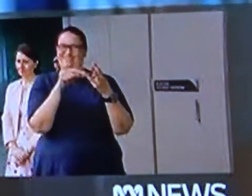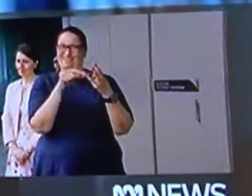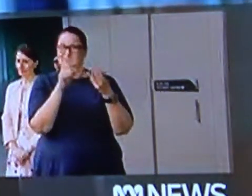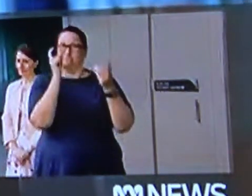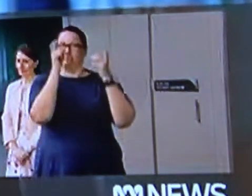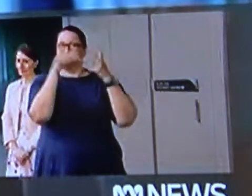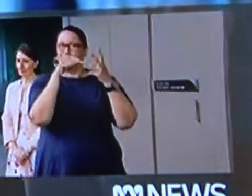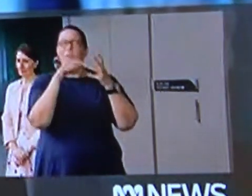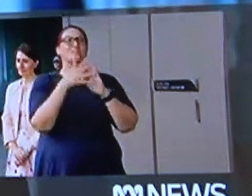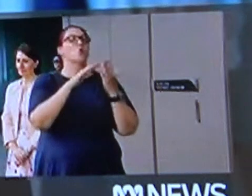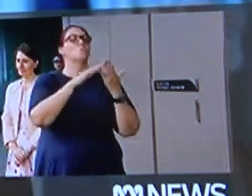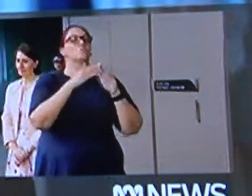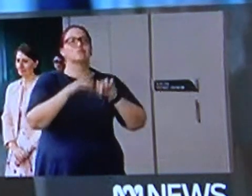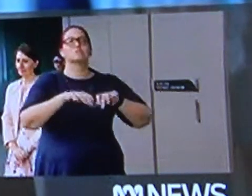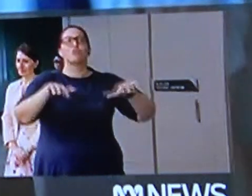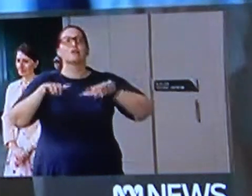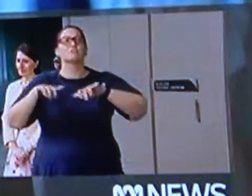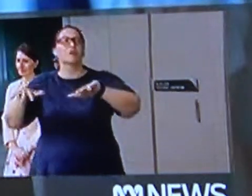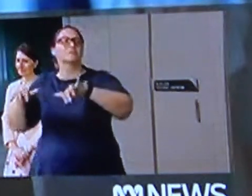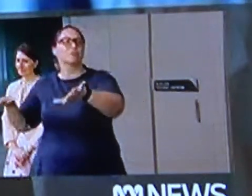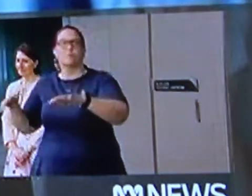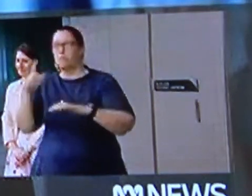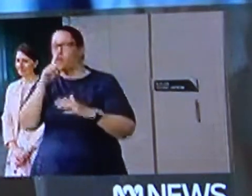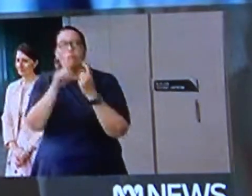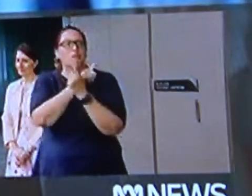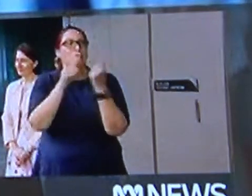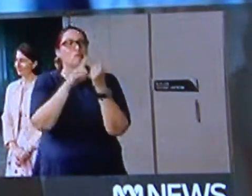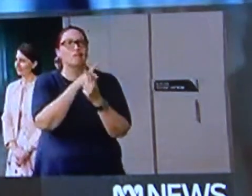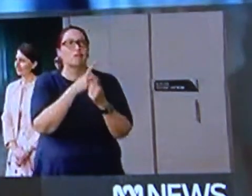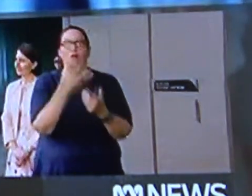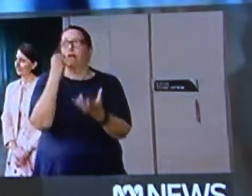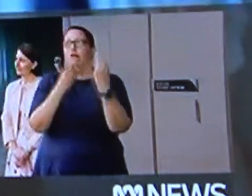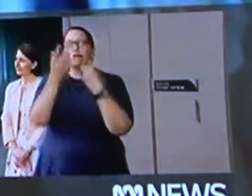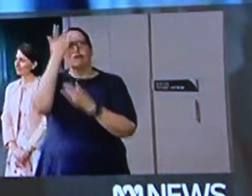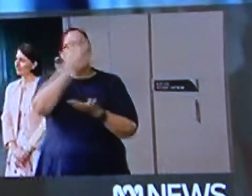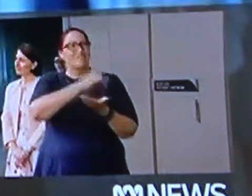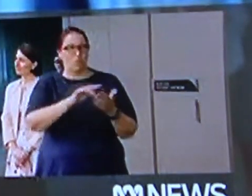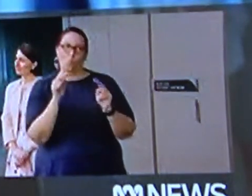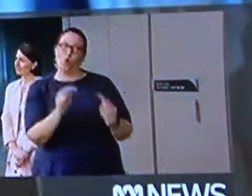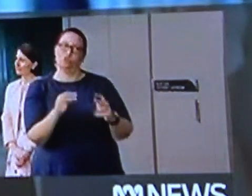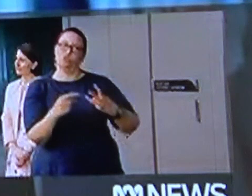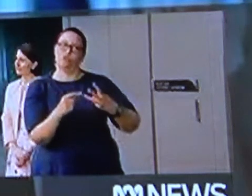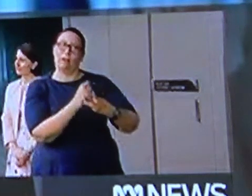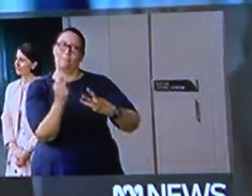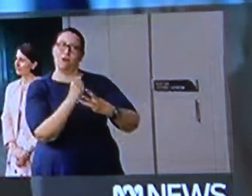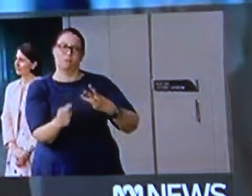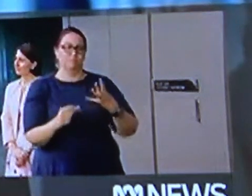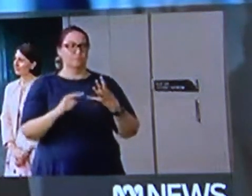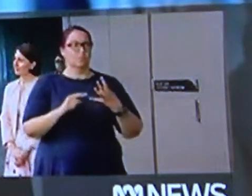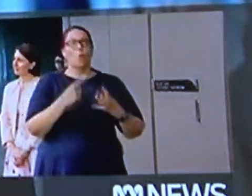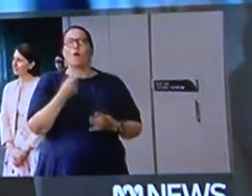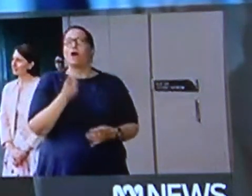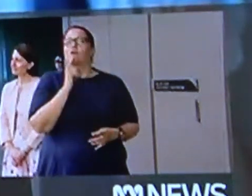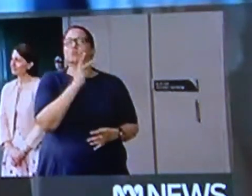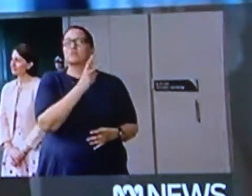the community transmission and which we'll be keeping a close eye on. And we've got 129 cases under